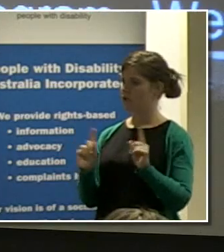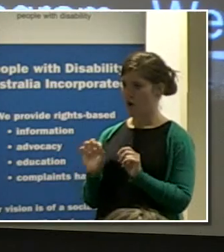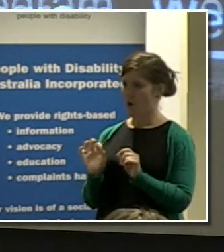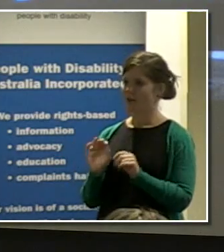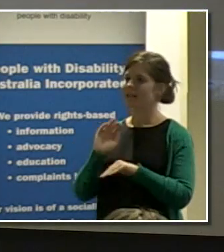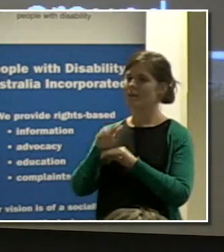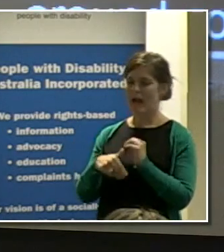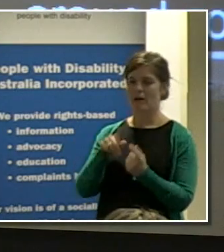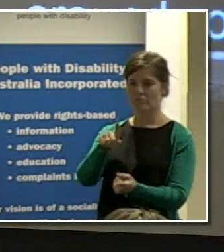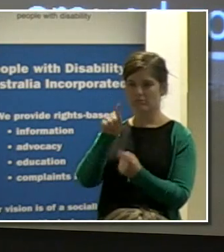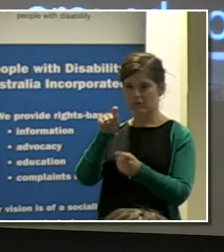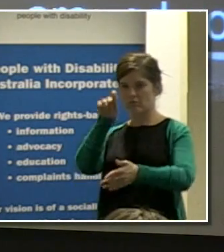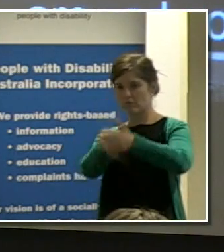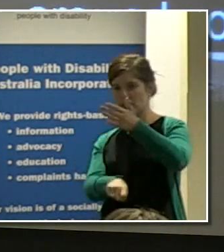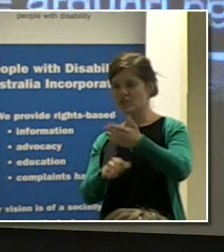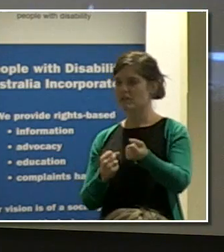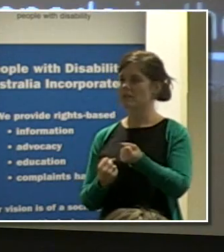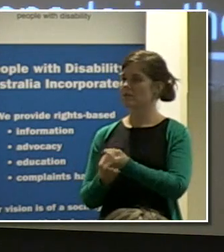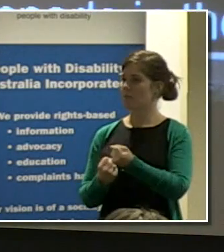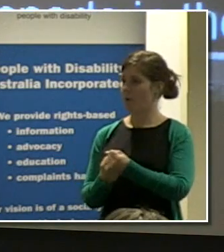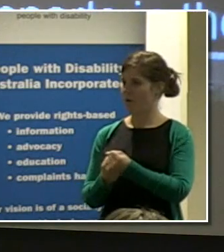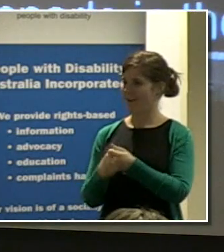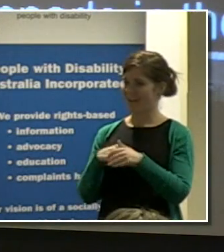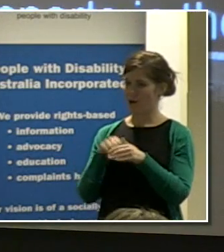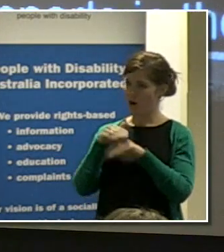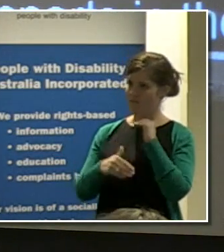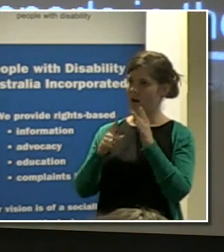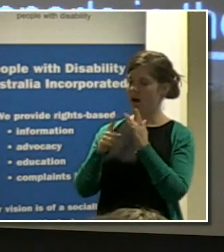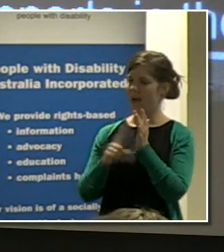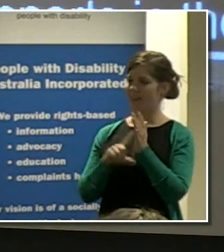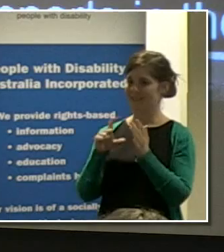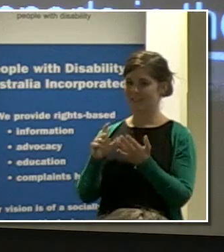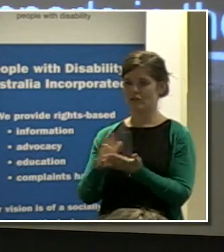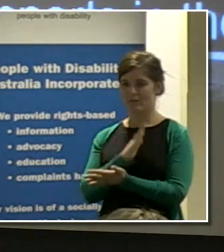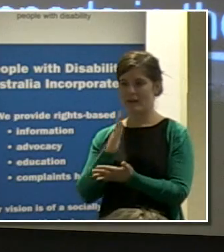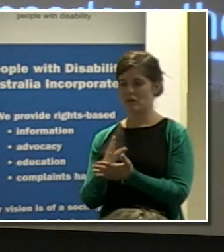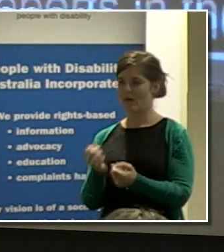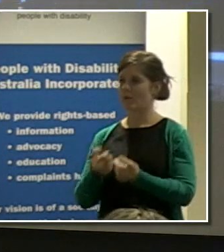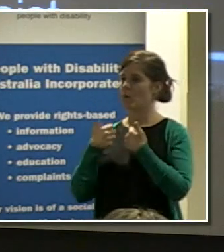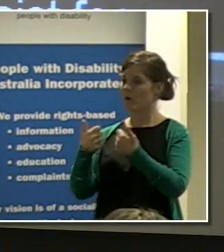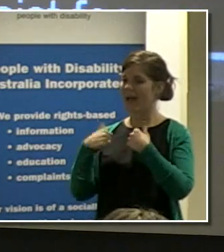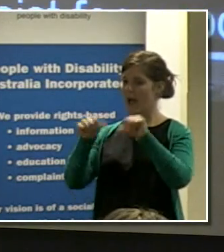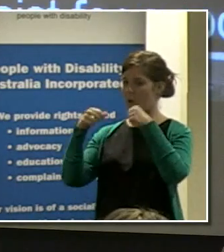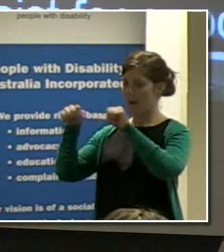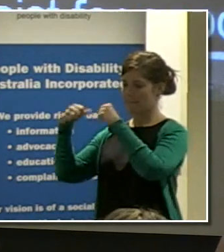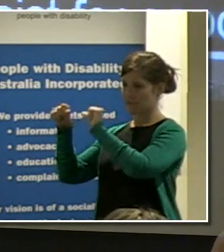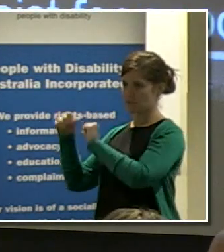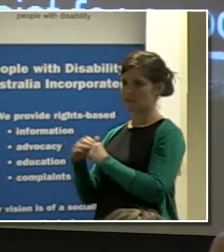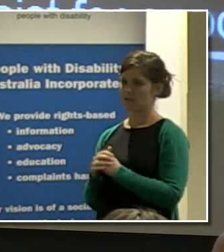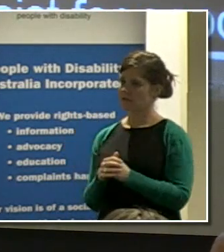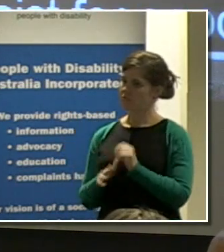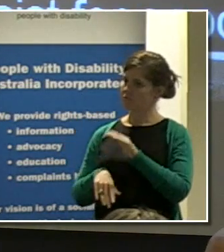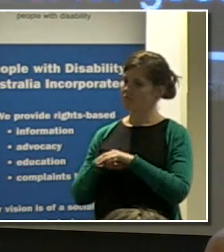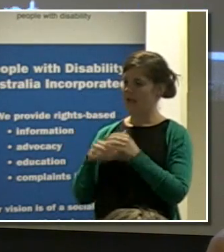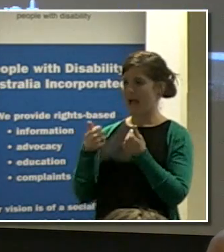supports in the ILC space that assist for good outcomes. We want it to be, as the whole scheme is, outcome